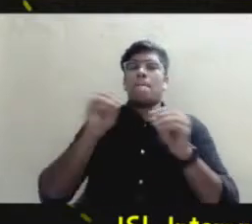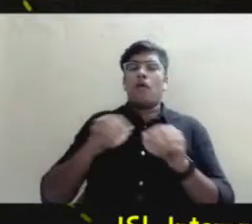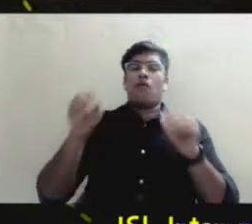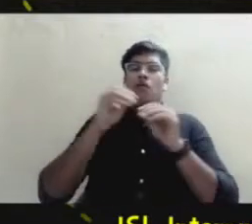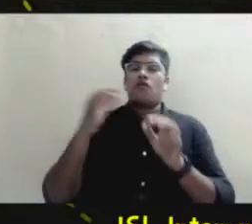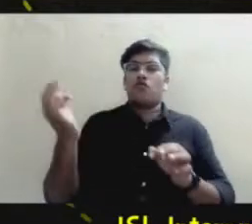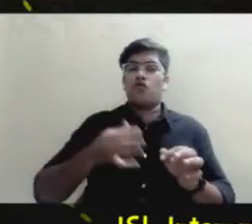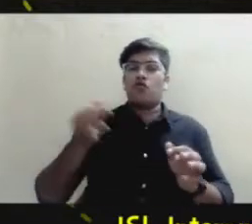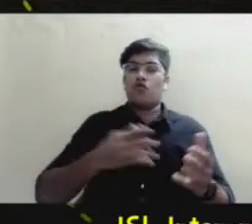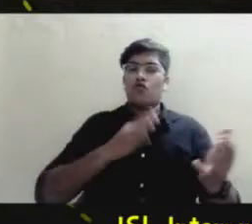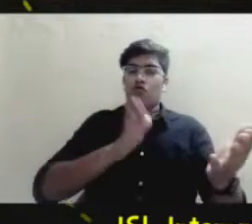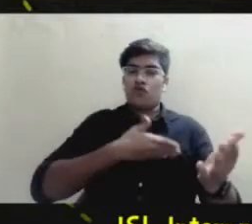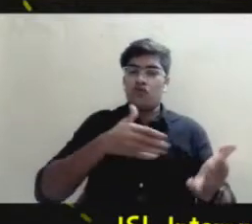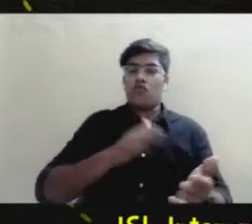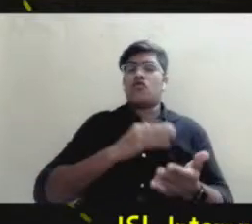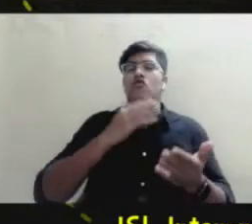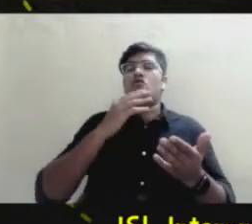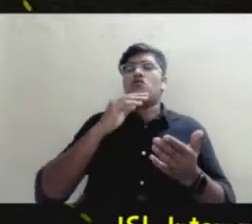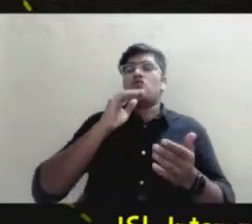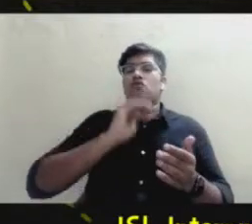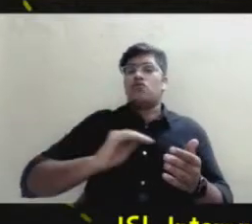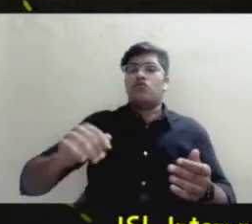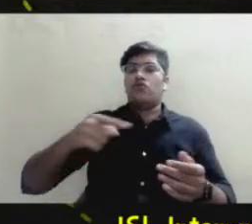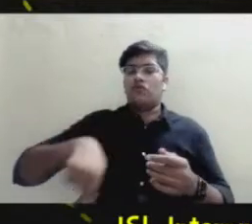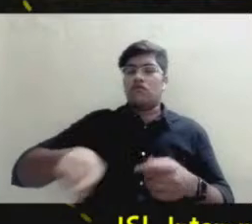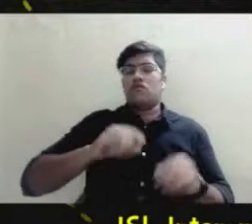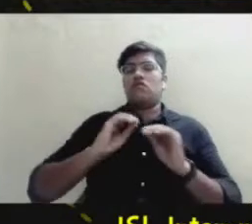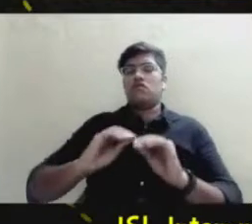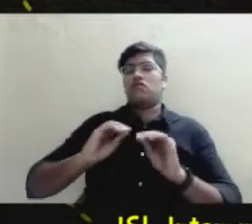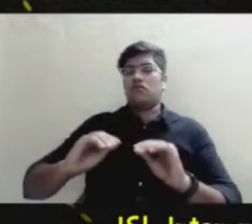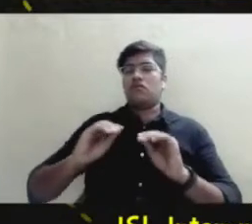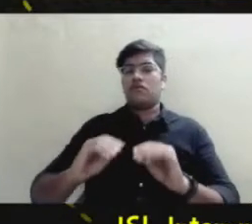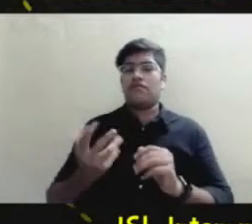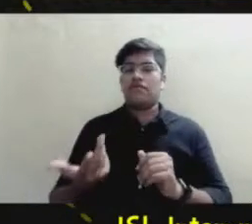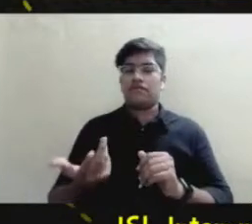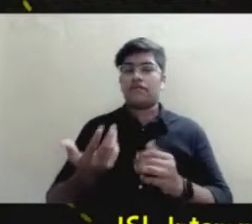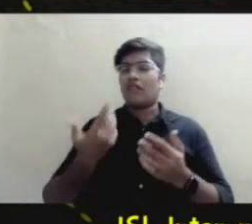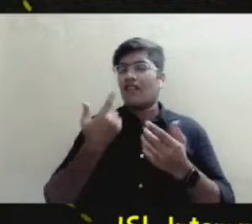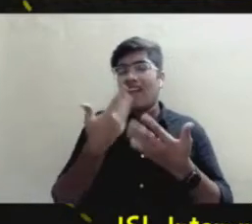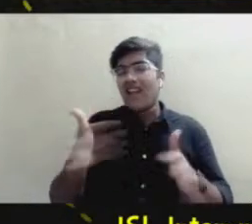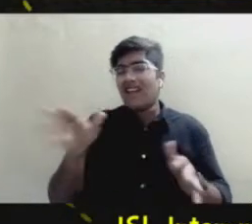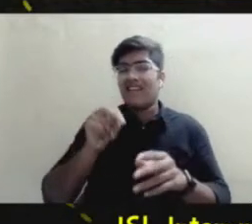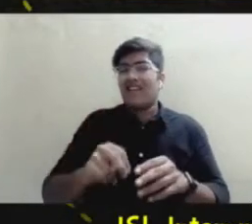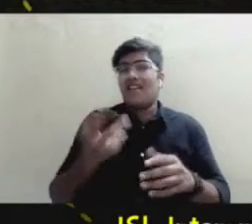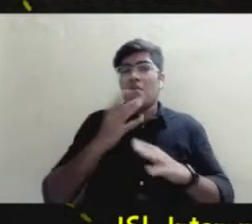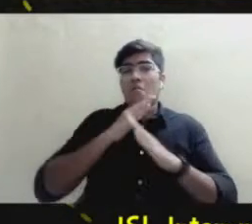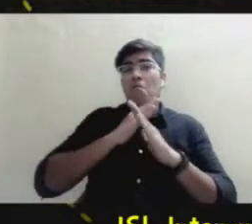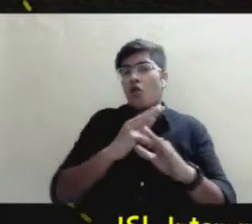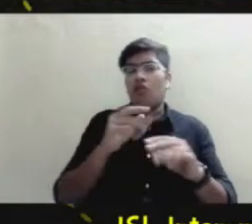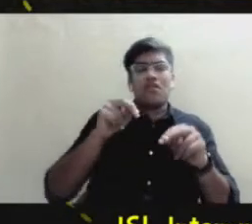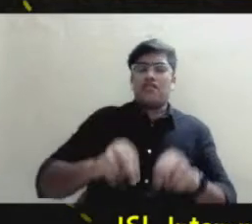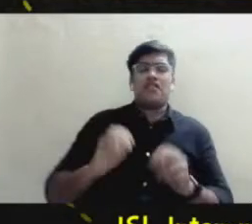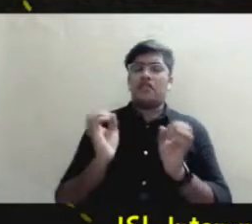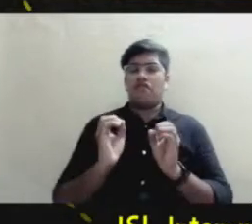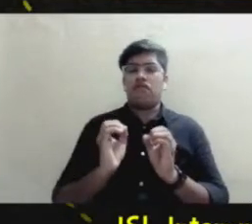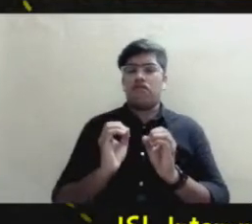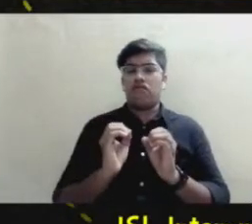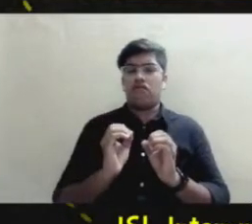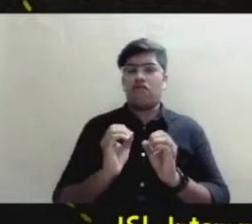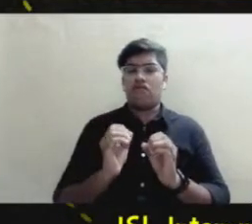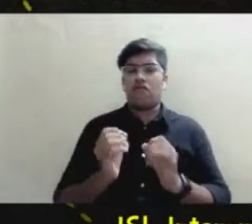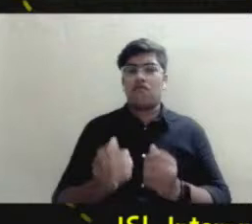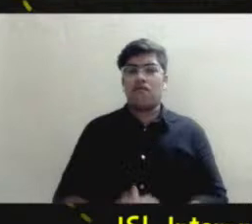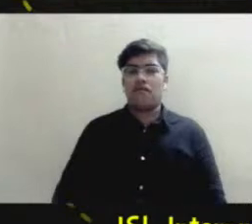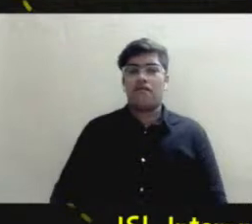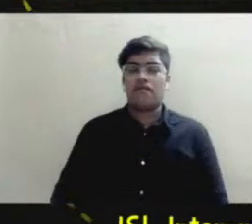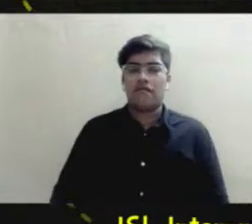I can share with a young child. But I don't think there is any need for censorship in that sense. I